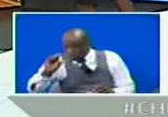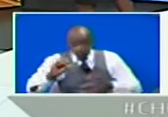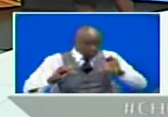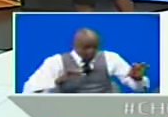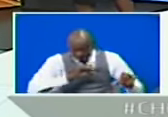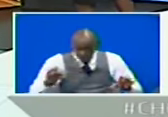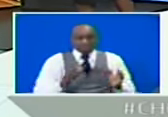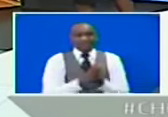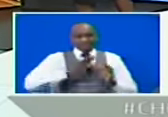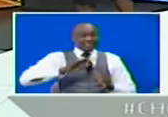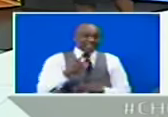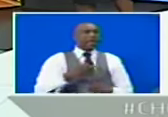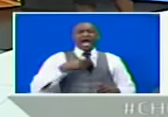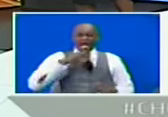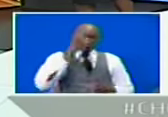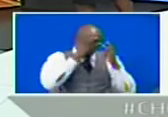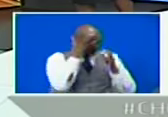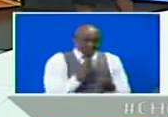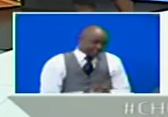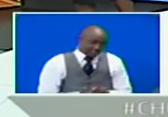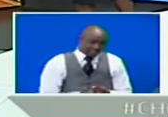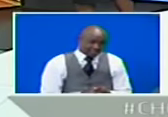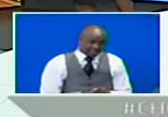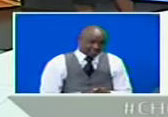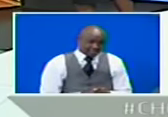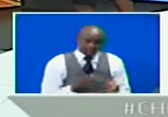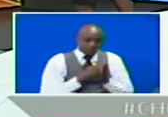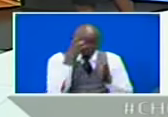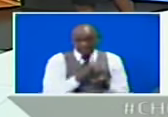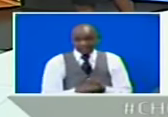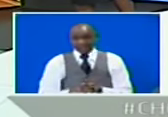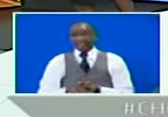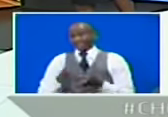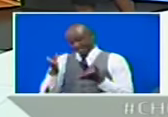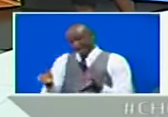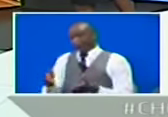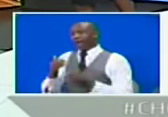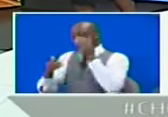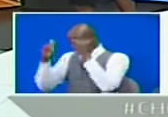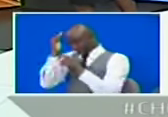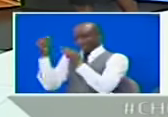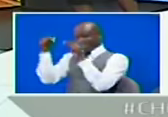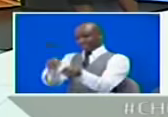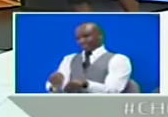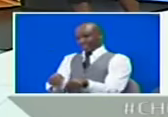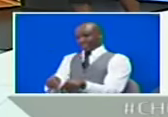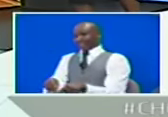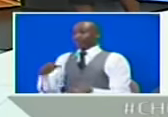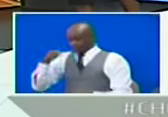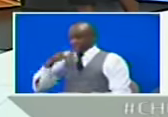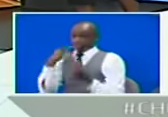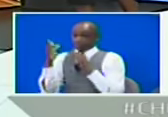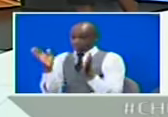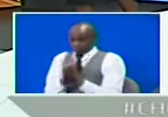where what did not go. Why should this be a big deal in this country? So this is where the experts come in. Mm-hmm. And we spoke to